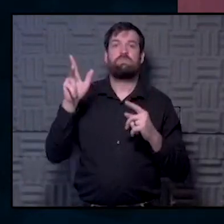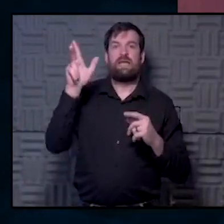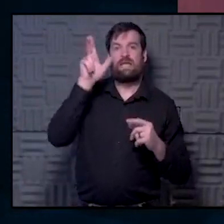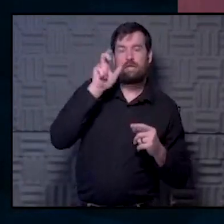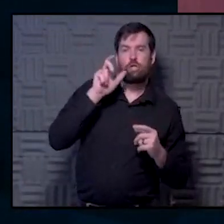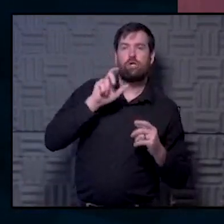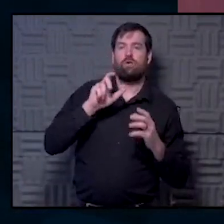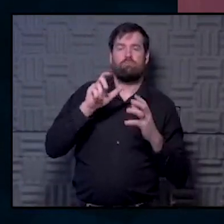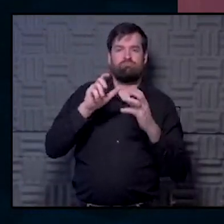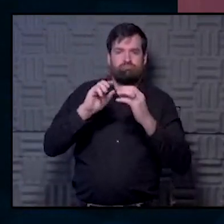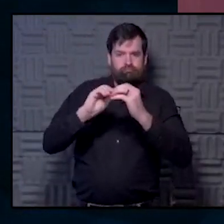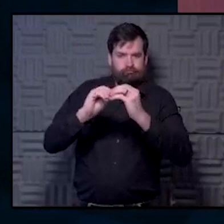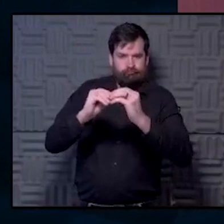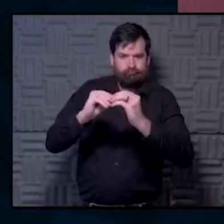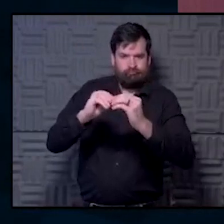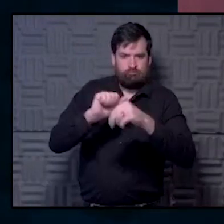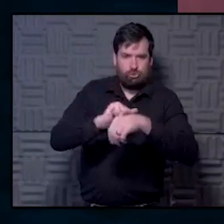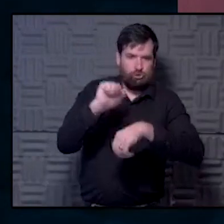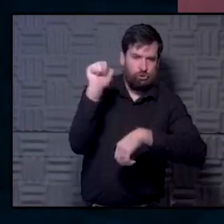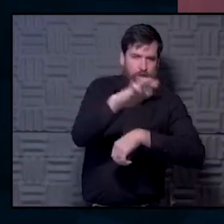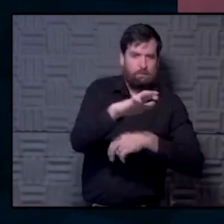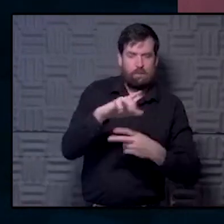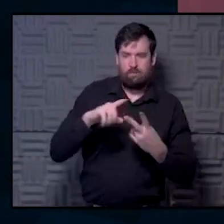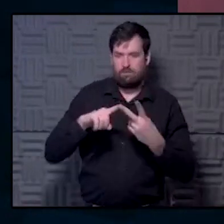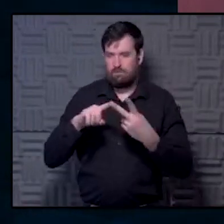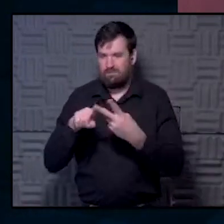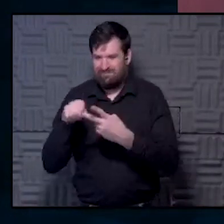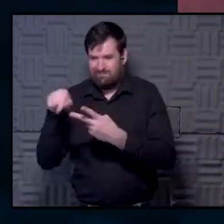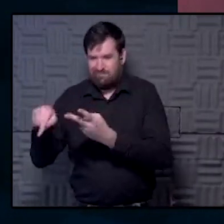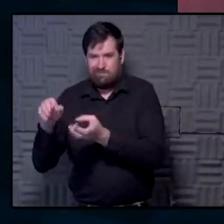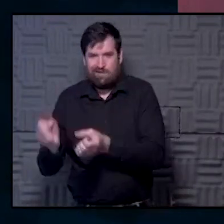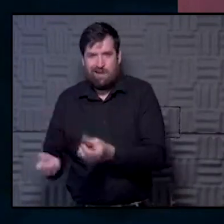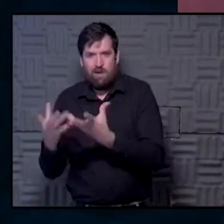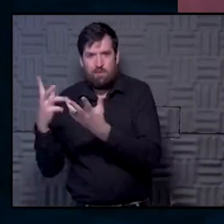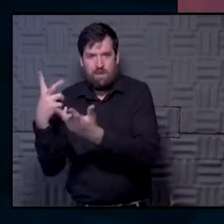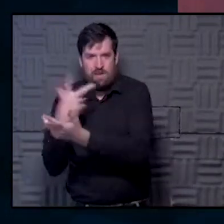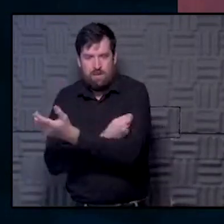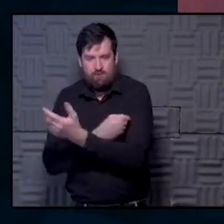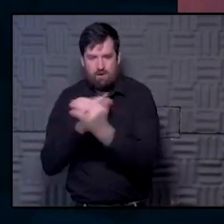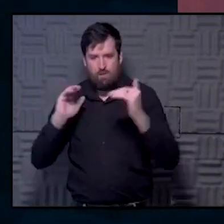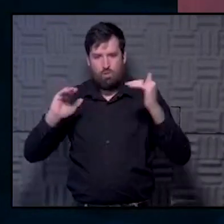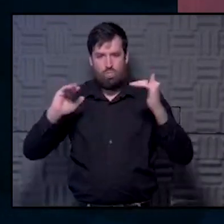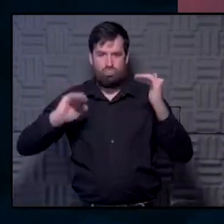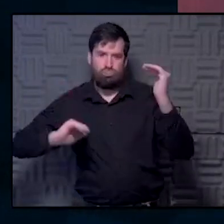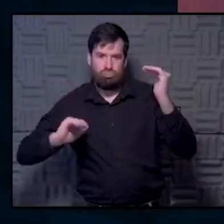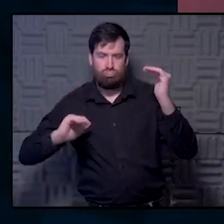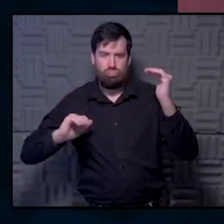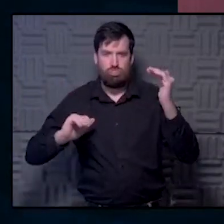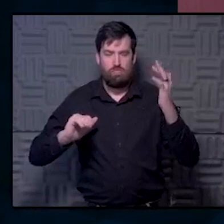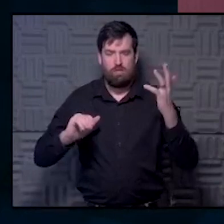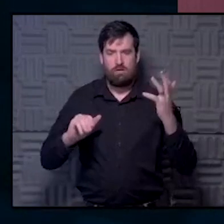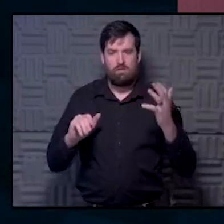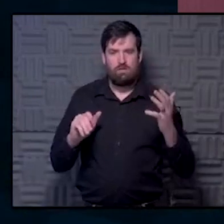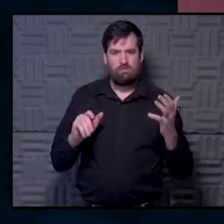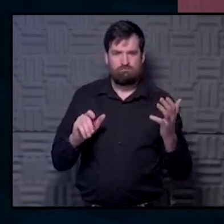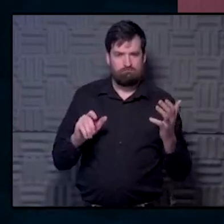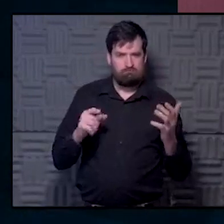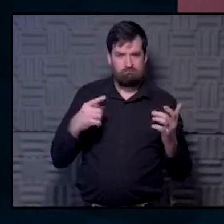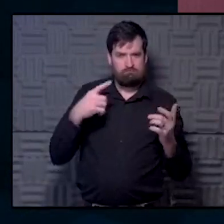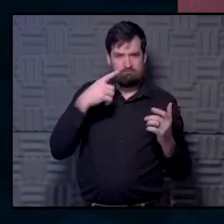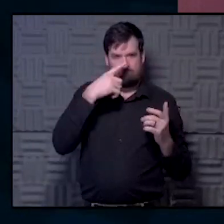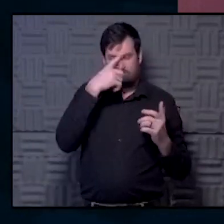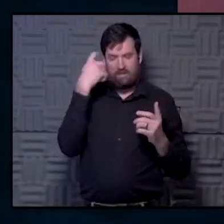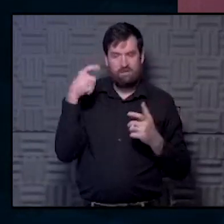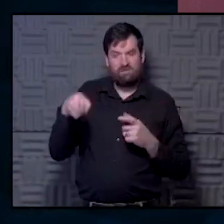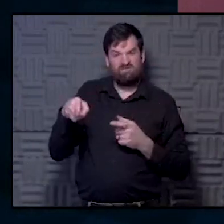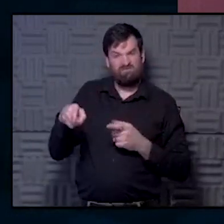of doses shipped and Y number administered, that gap that you're describing, it isn't due to the fact that these